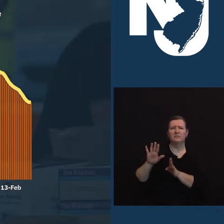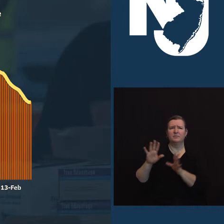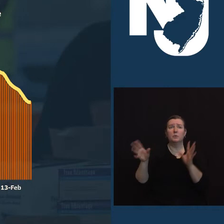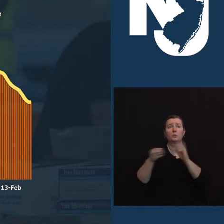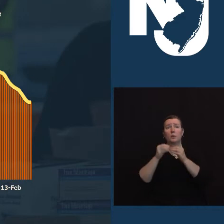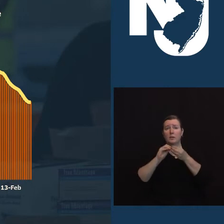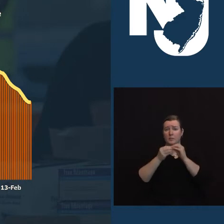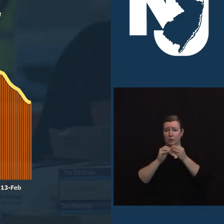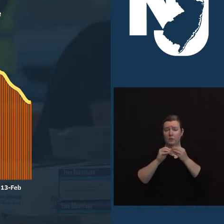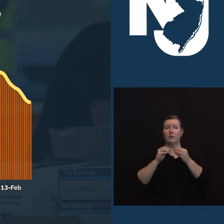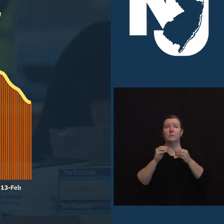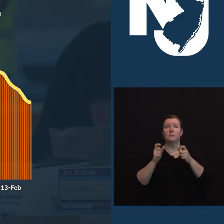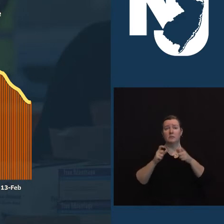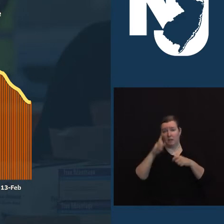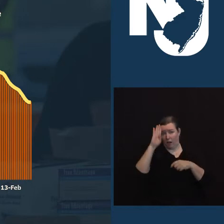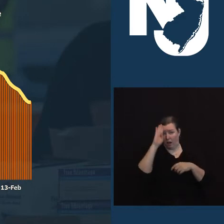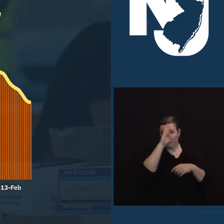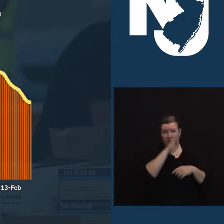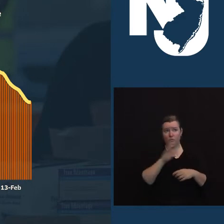hospital,